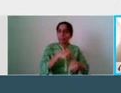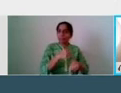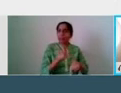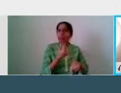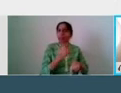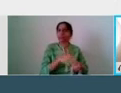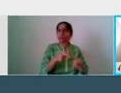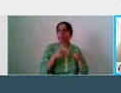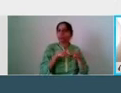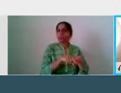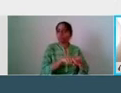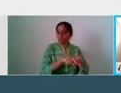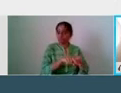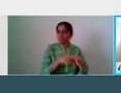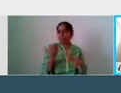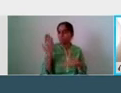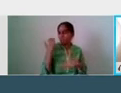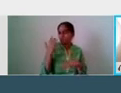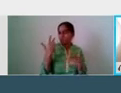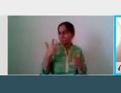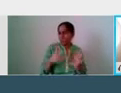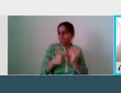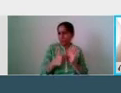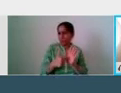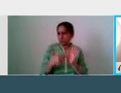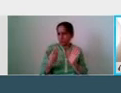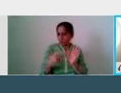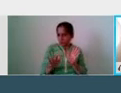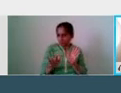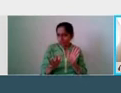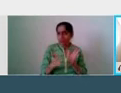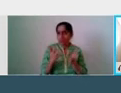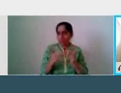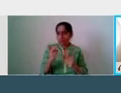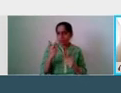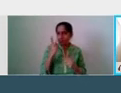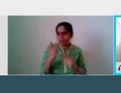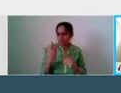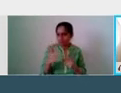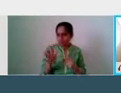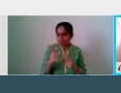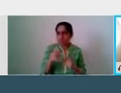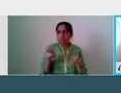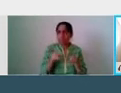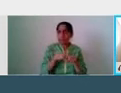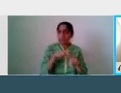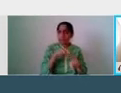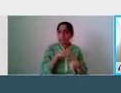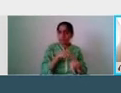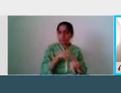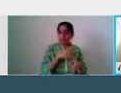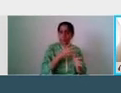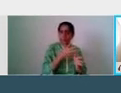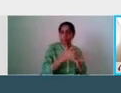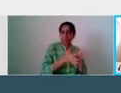introduced to or already been demonstrated to you have seen that you can at the same time sign